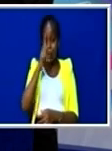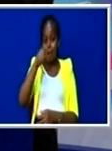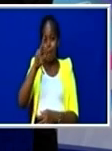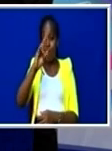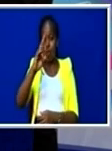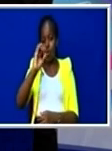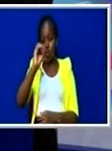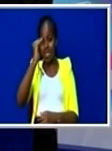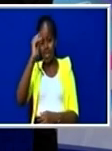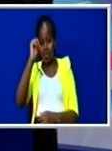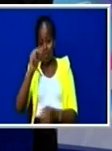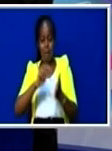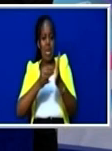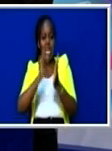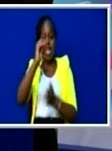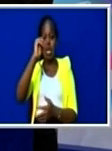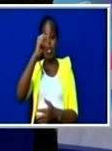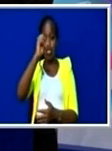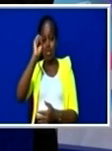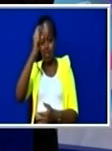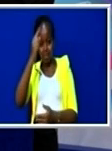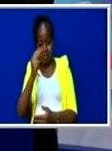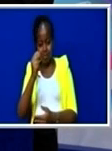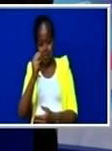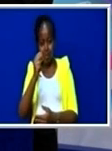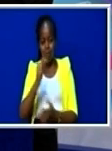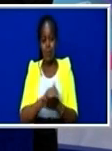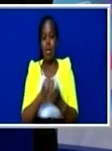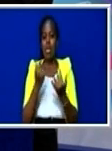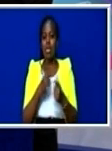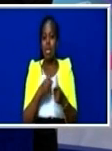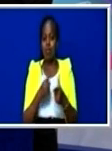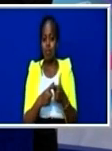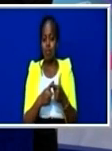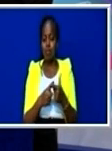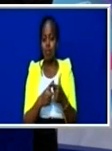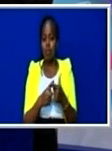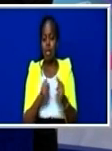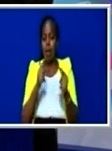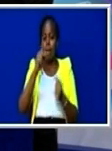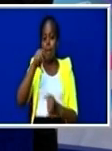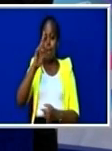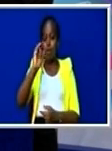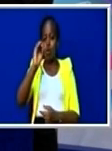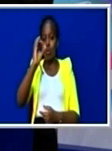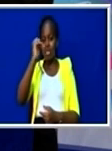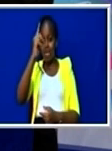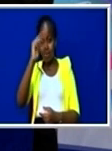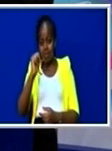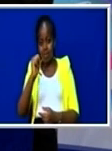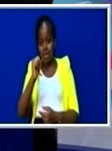is putting food in the mouth. So when we ingest proteins, what happens to the proteins in the mouth is that they are